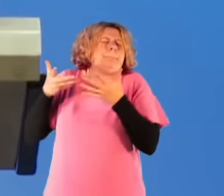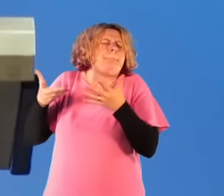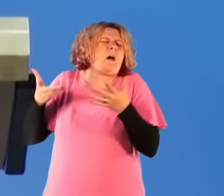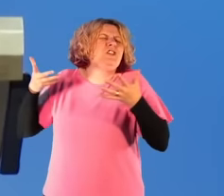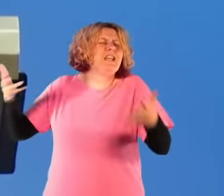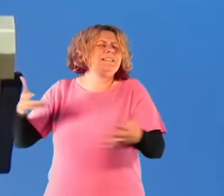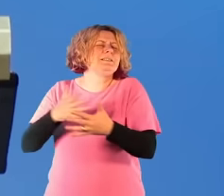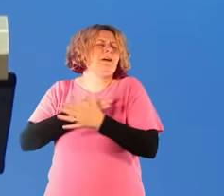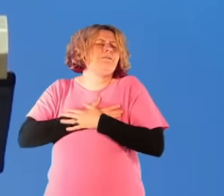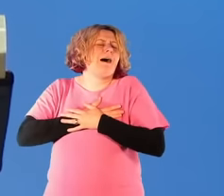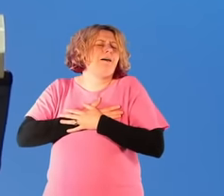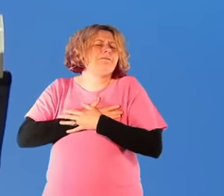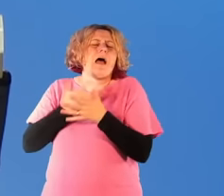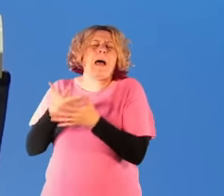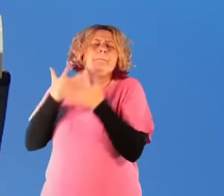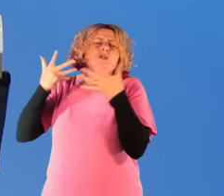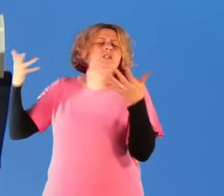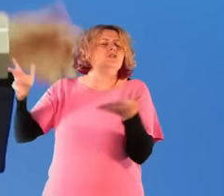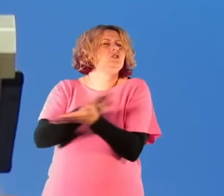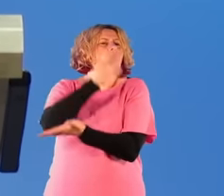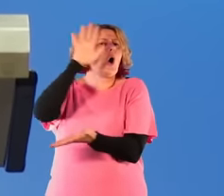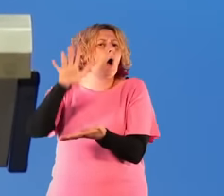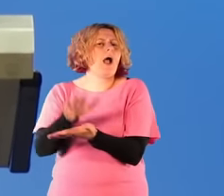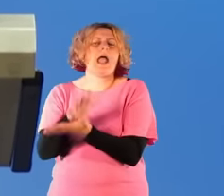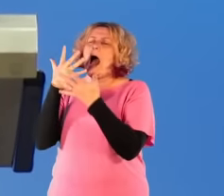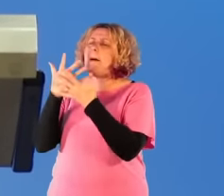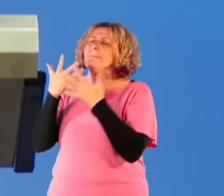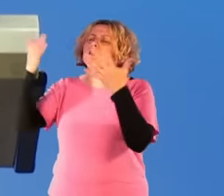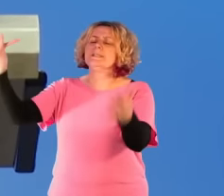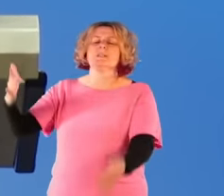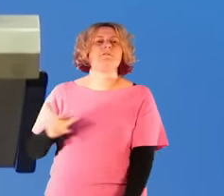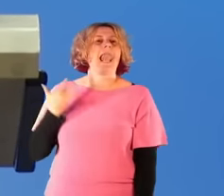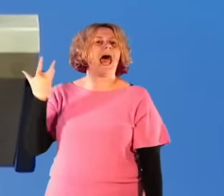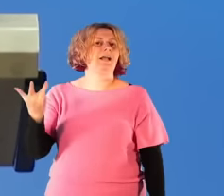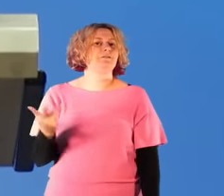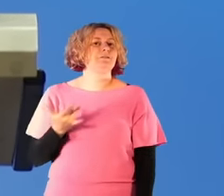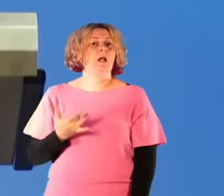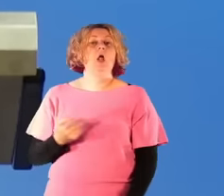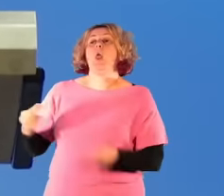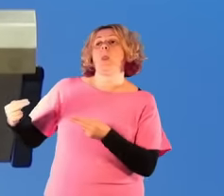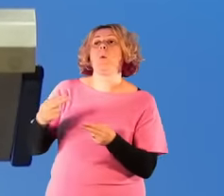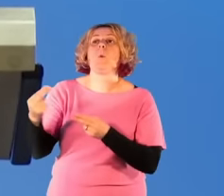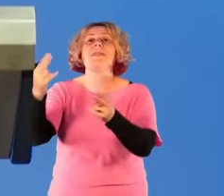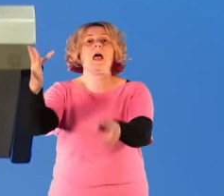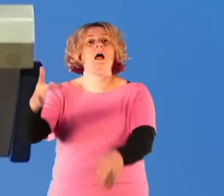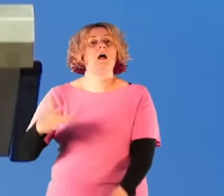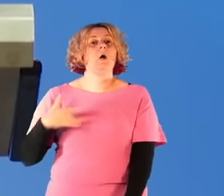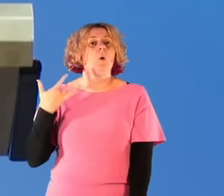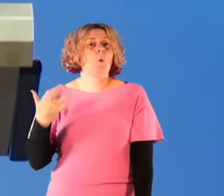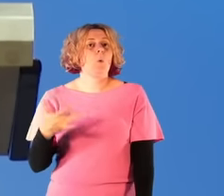on in chapter 21, he speaks of the river of the water of life, abundant and constant and healing and refreshing.